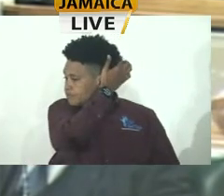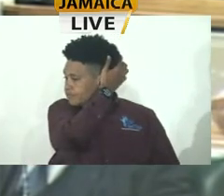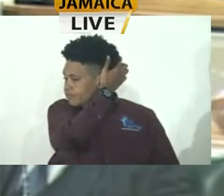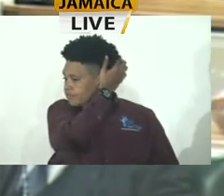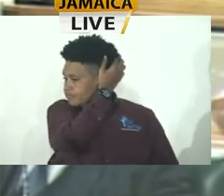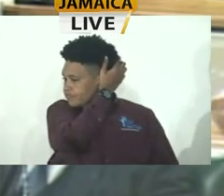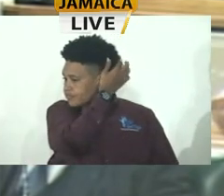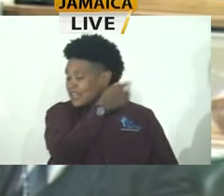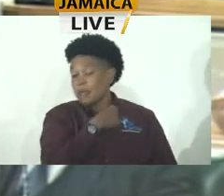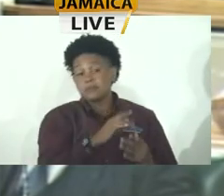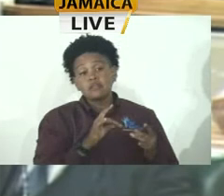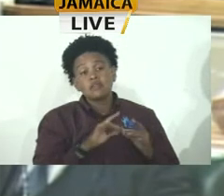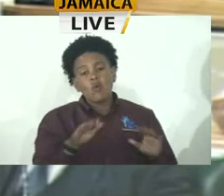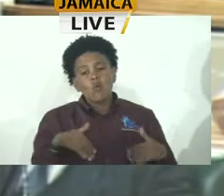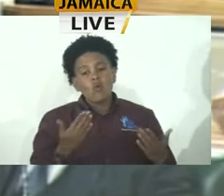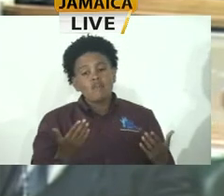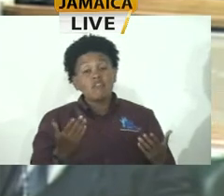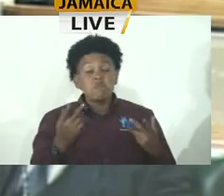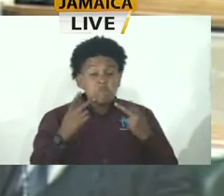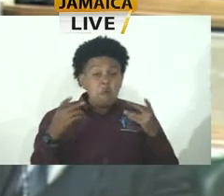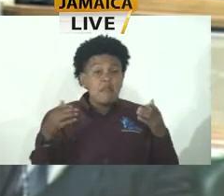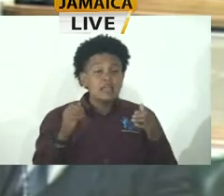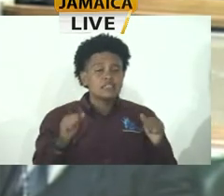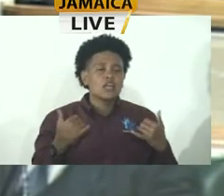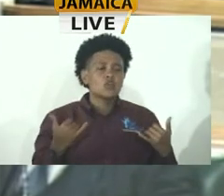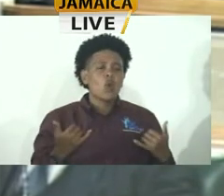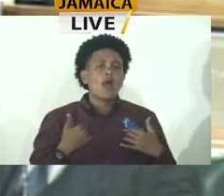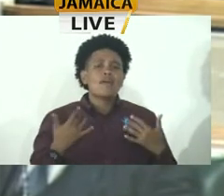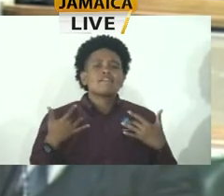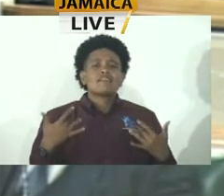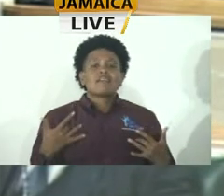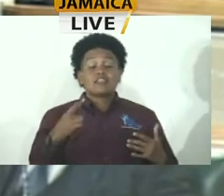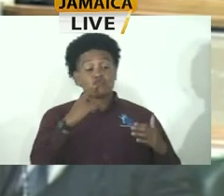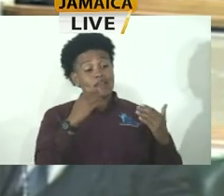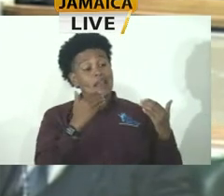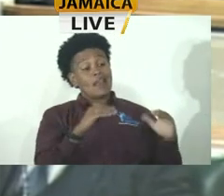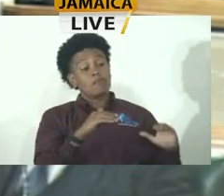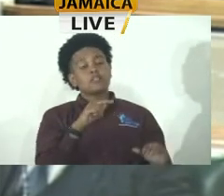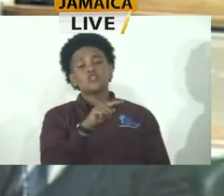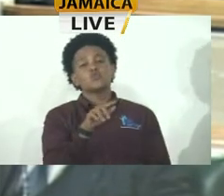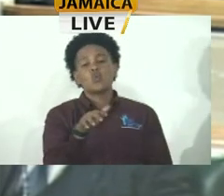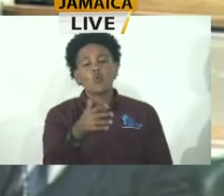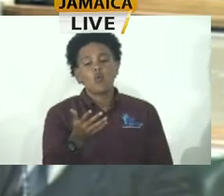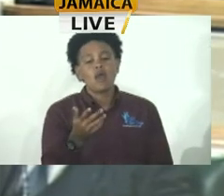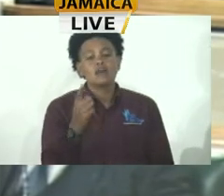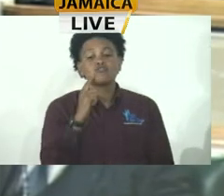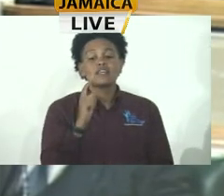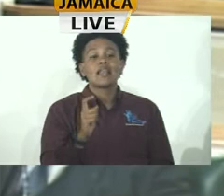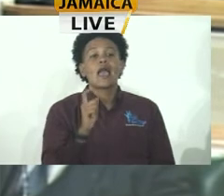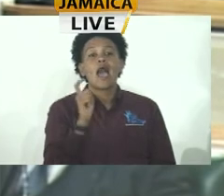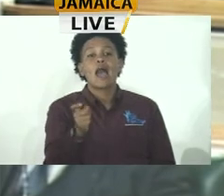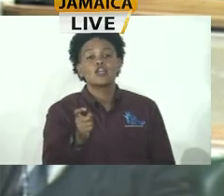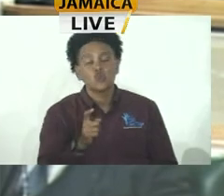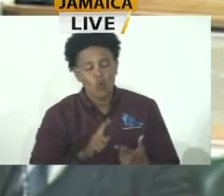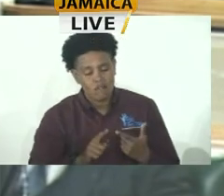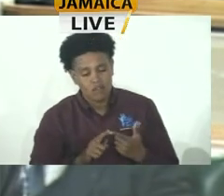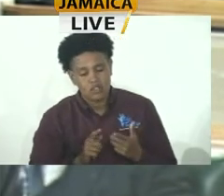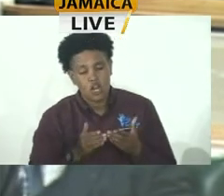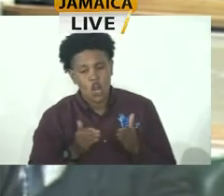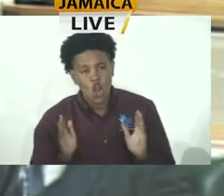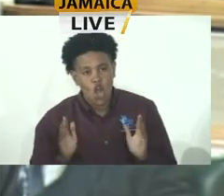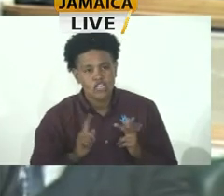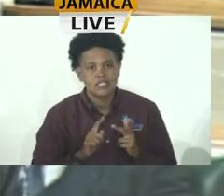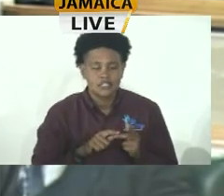this public entities may hold events limited to handing overs launches